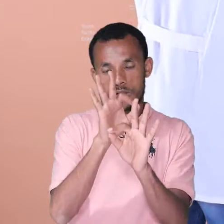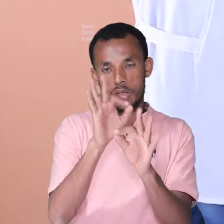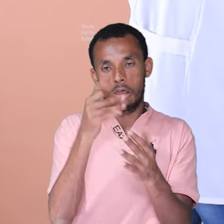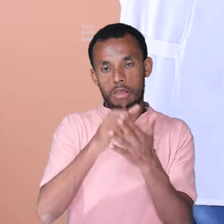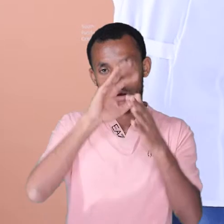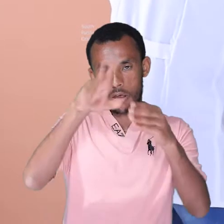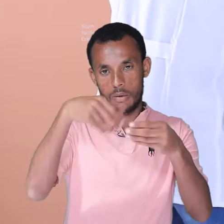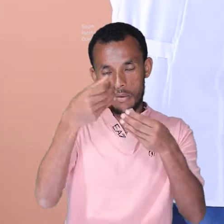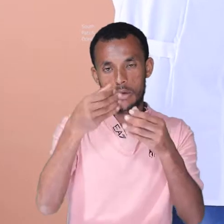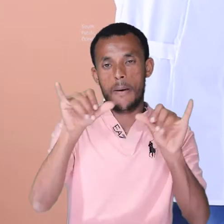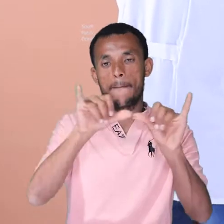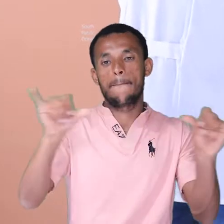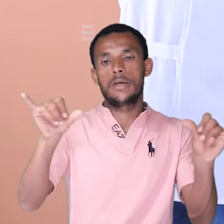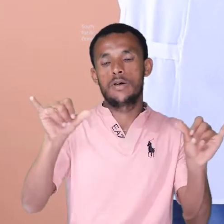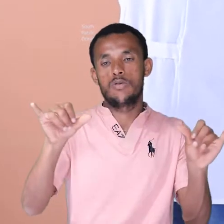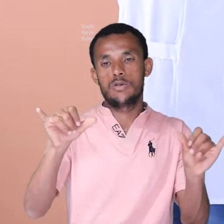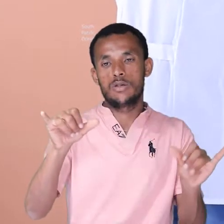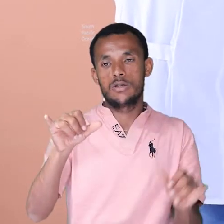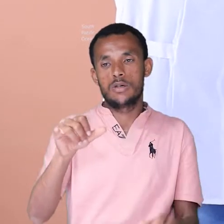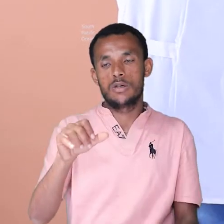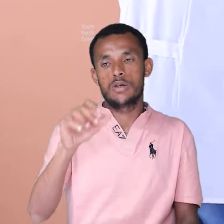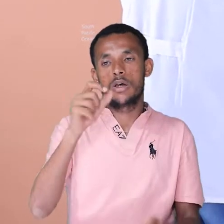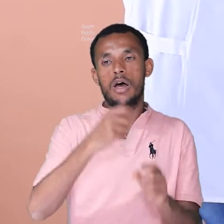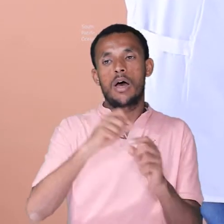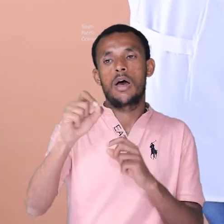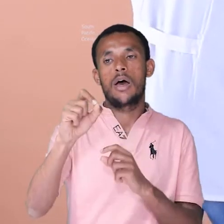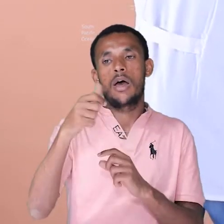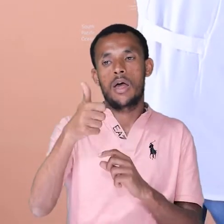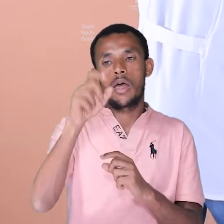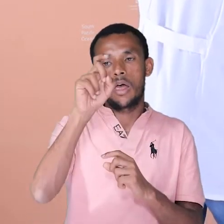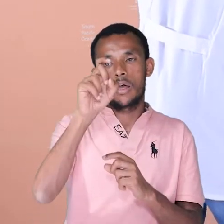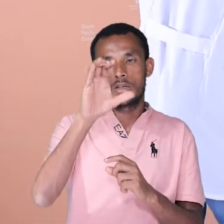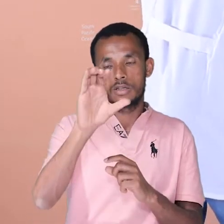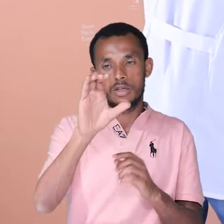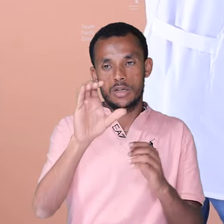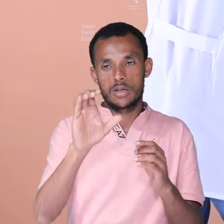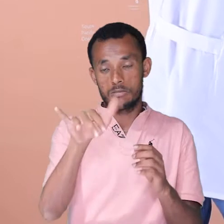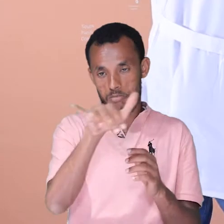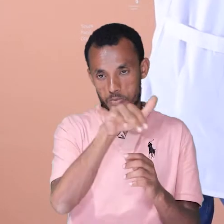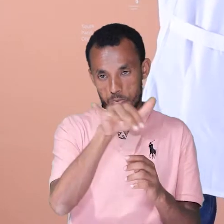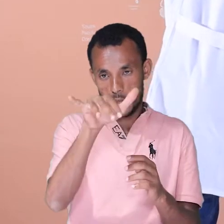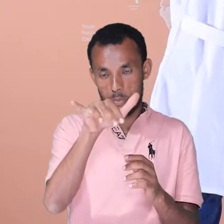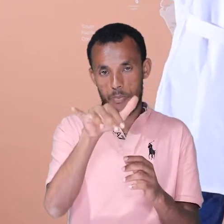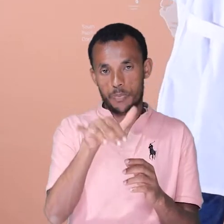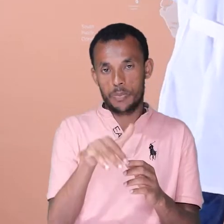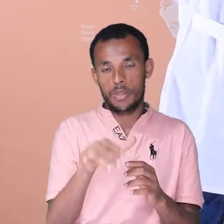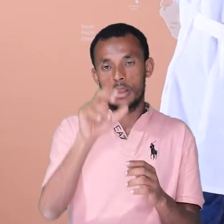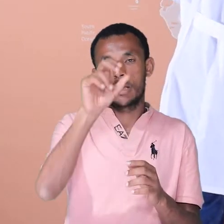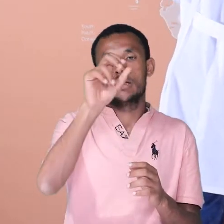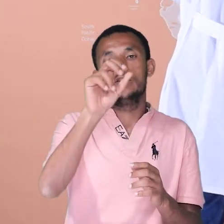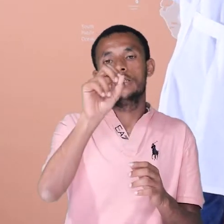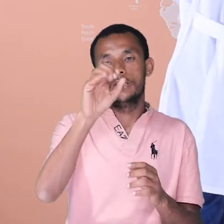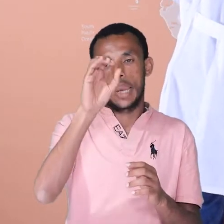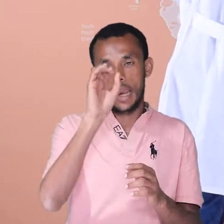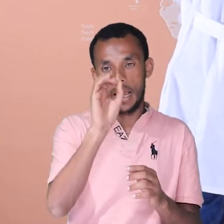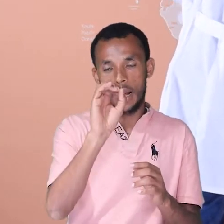It gives measure of arc AXC is the same as 30